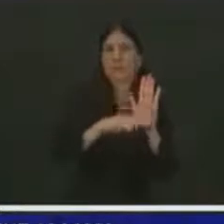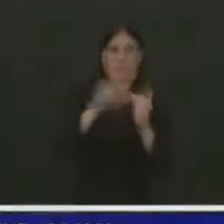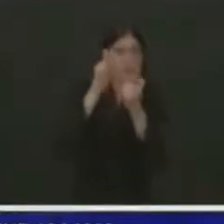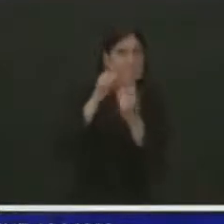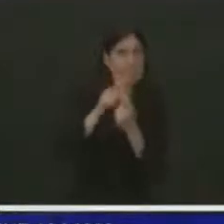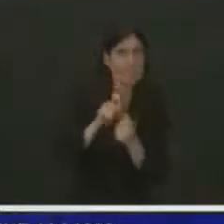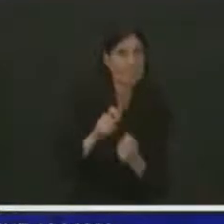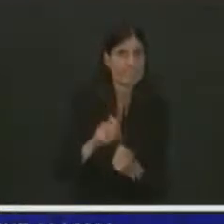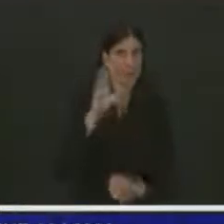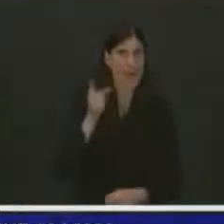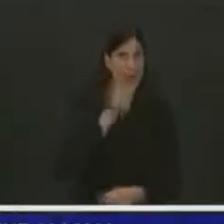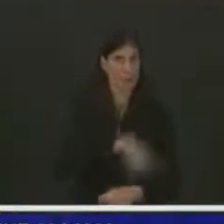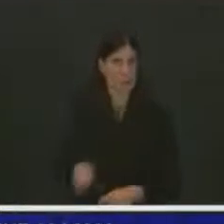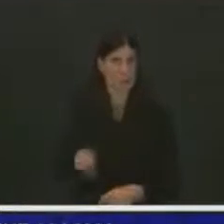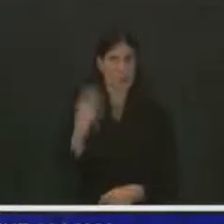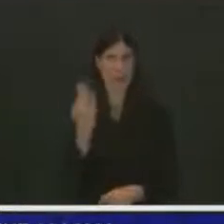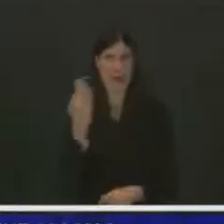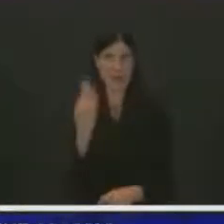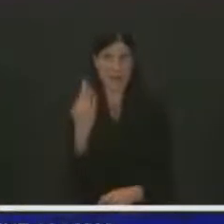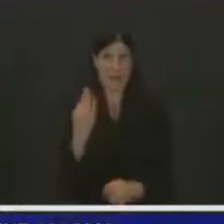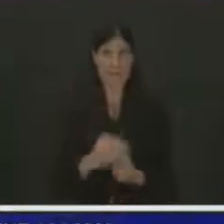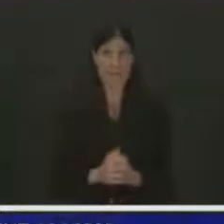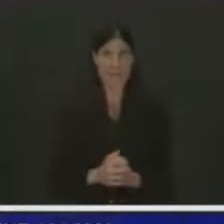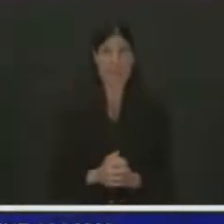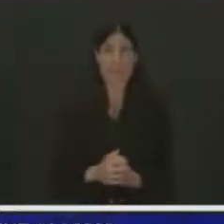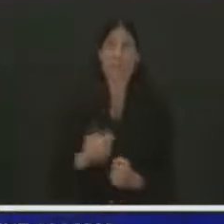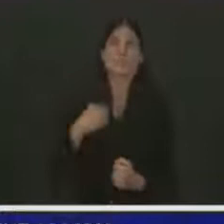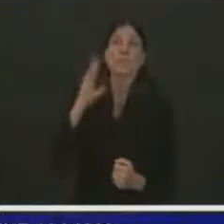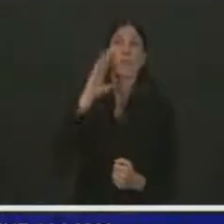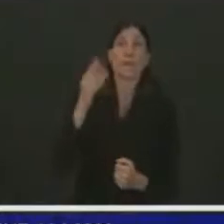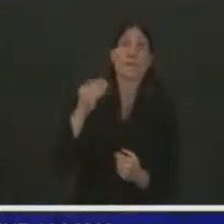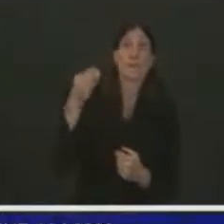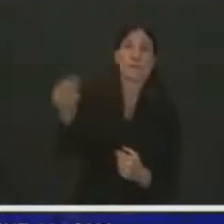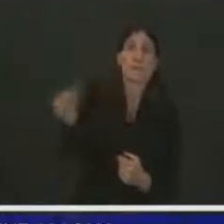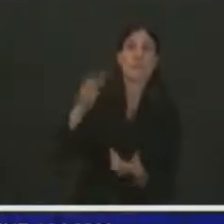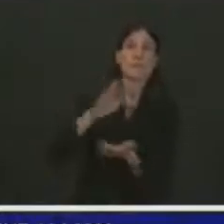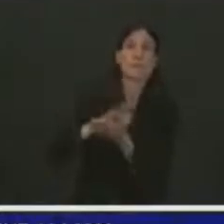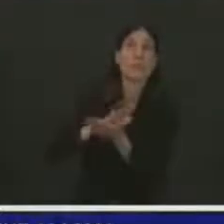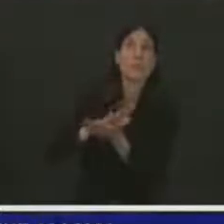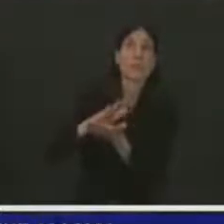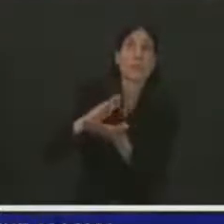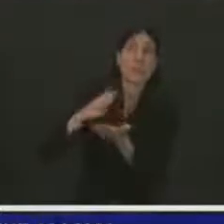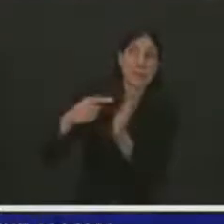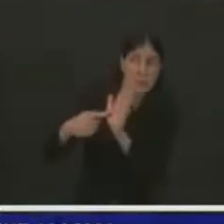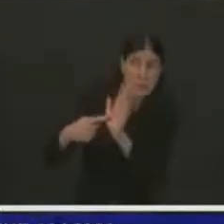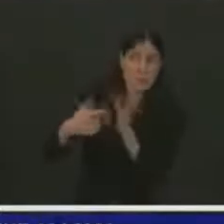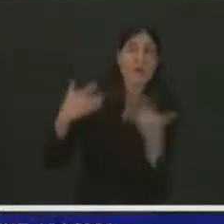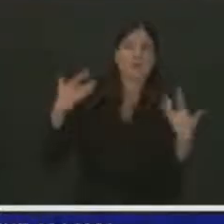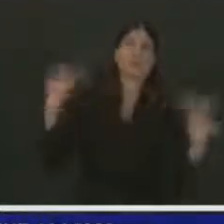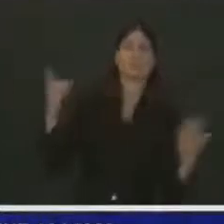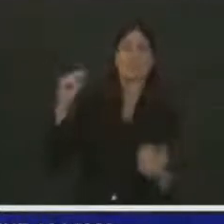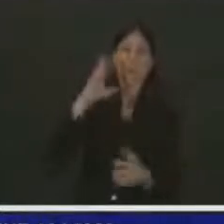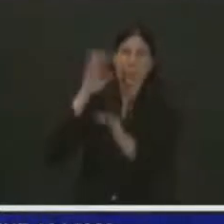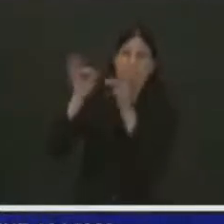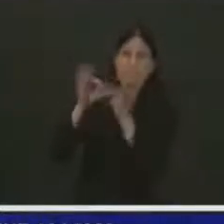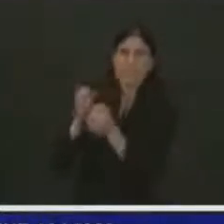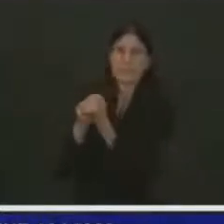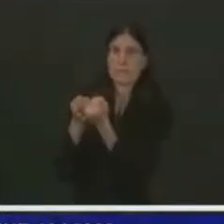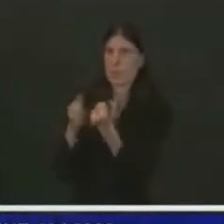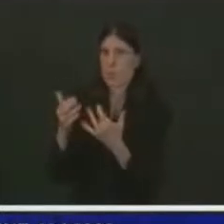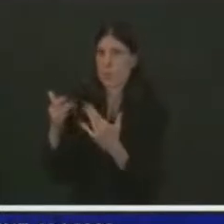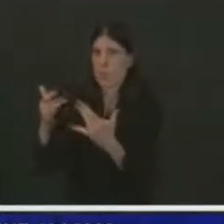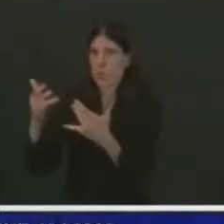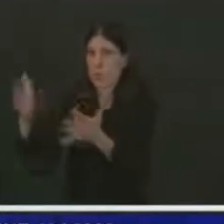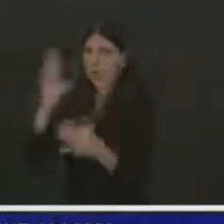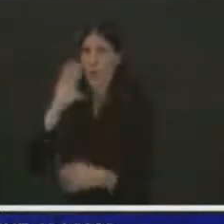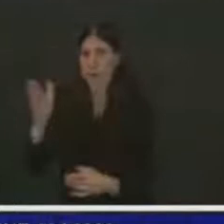give them the guidance and when their plans are due to us to make sure that they get it right. Just to be clear, and I know a